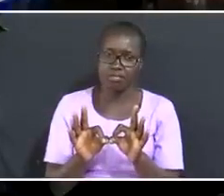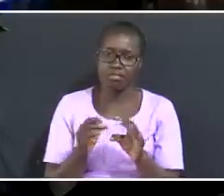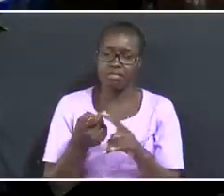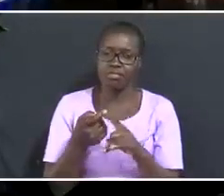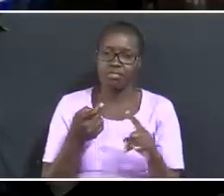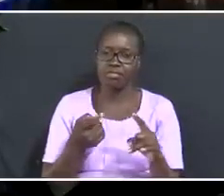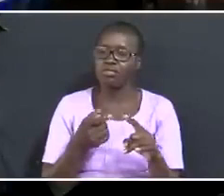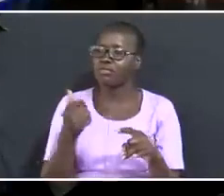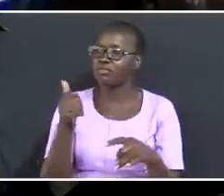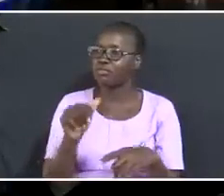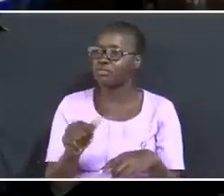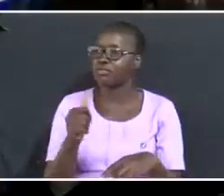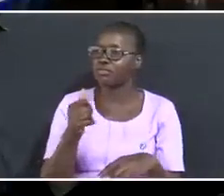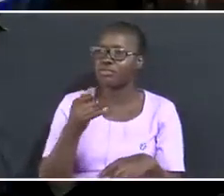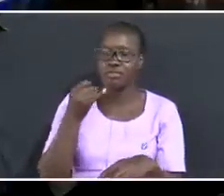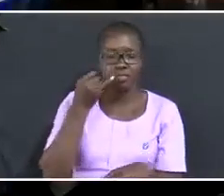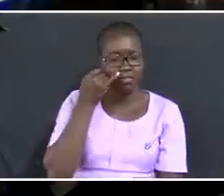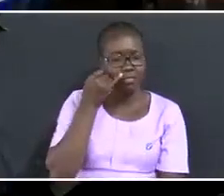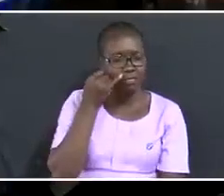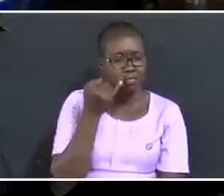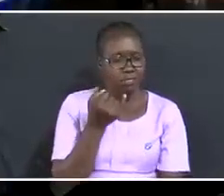from any addiction,